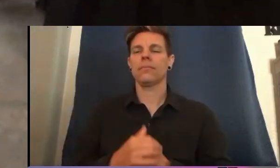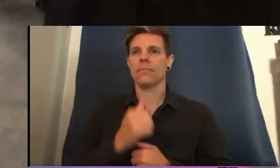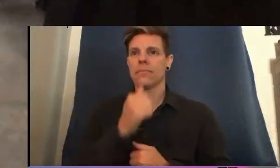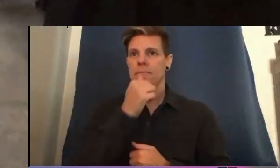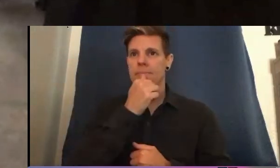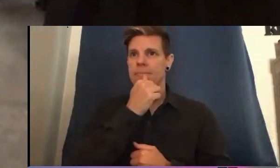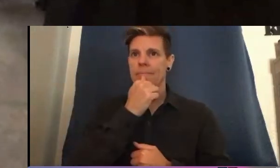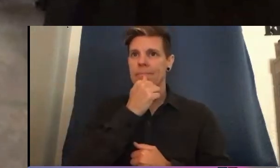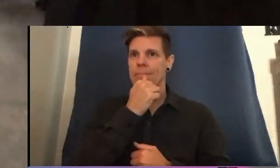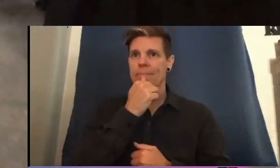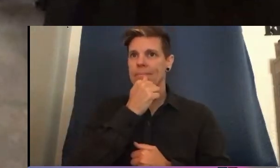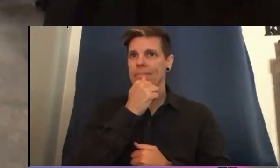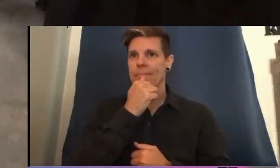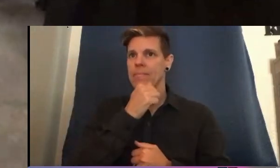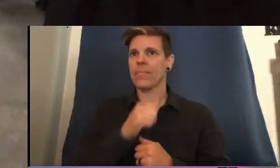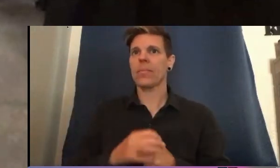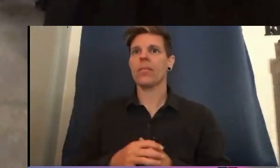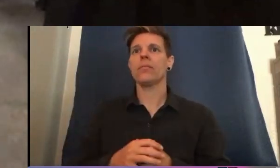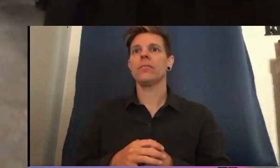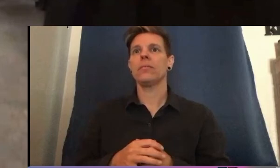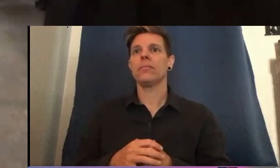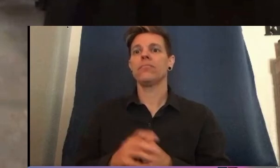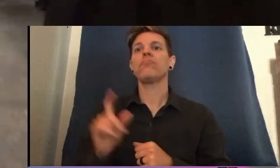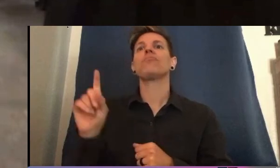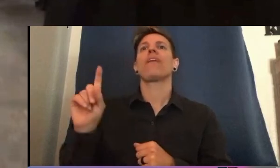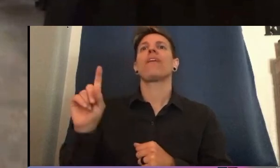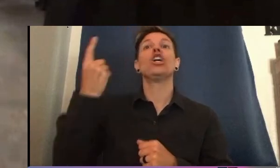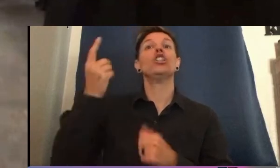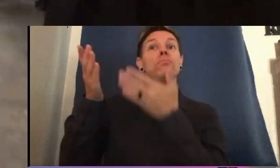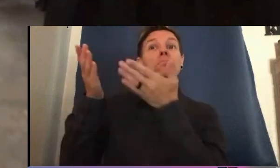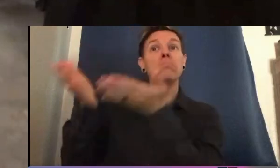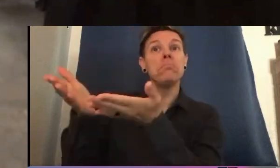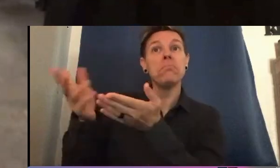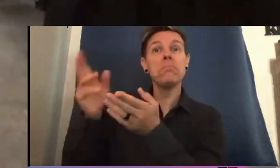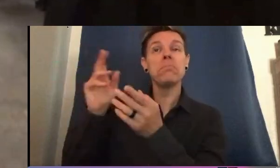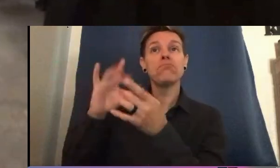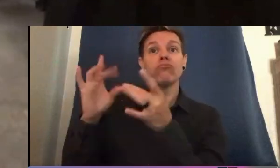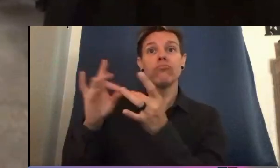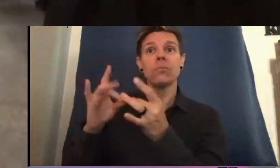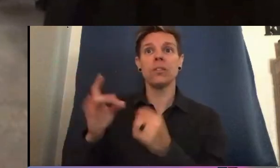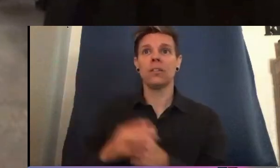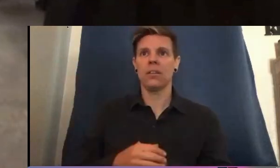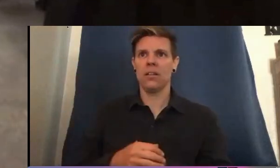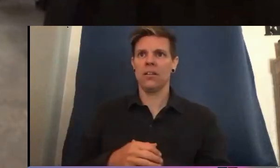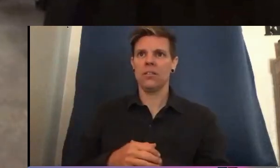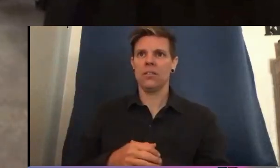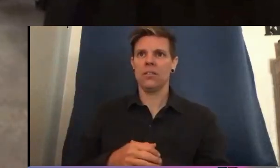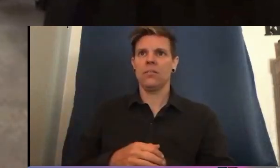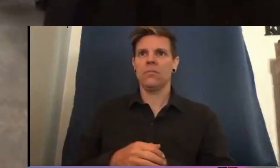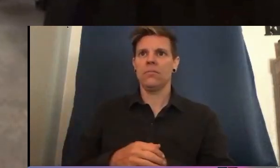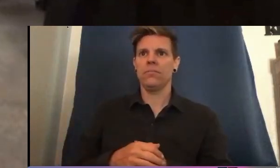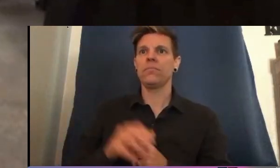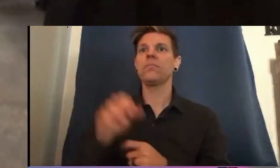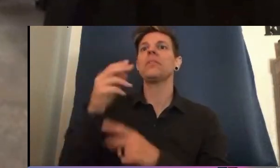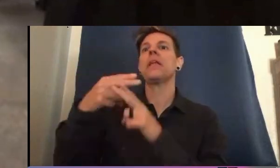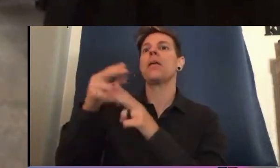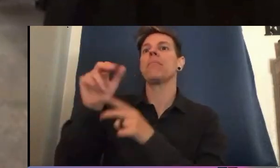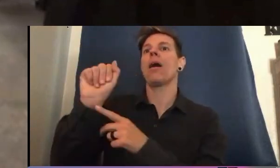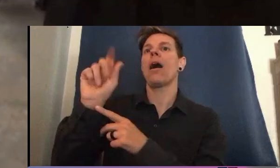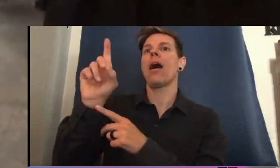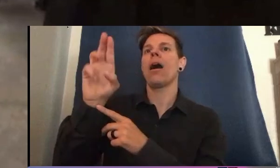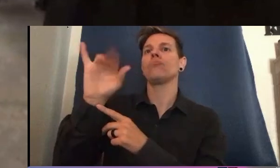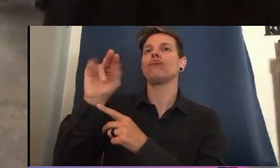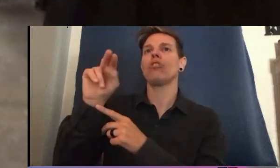first commenter, if we could, is Adriana Card. Welcome.